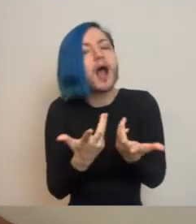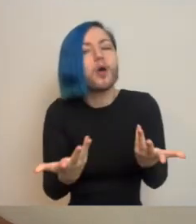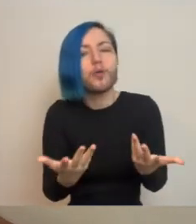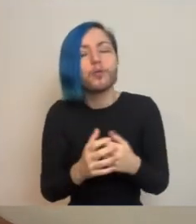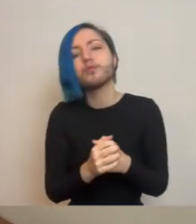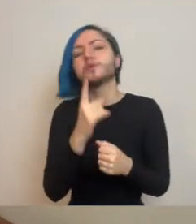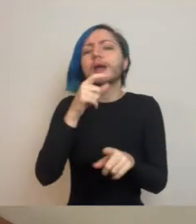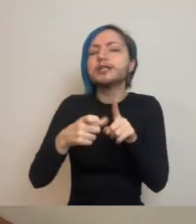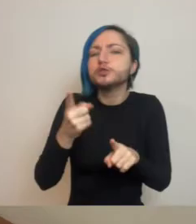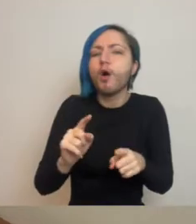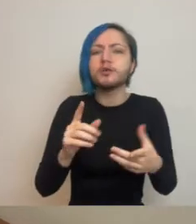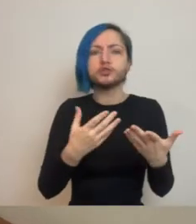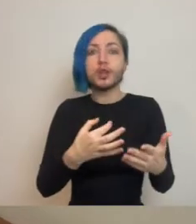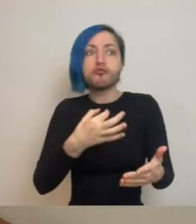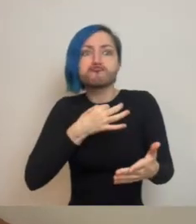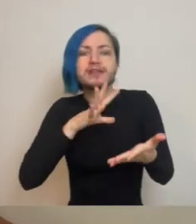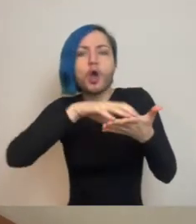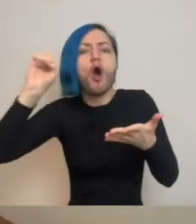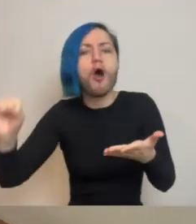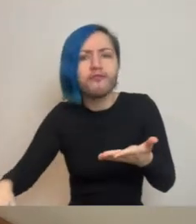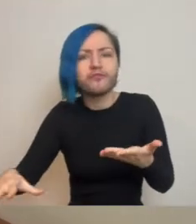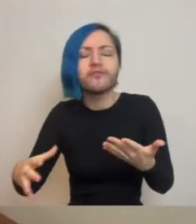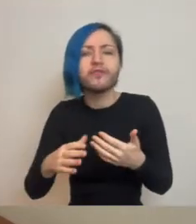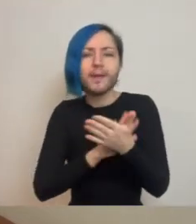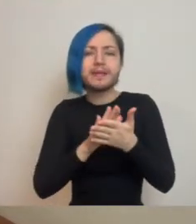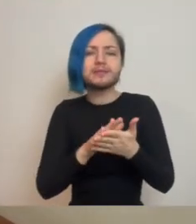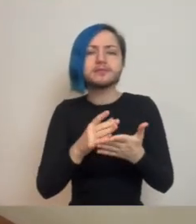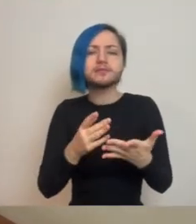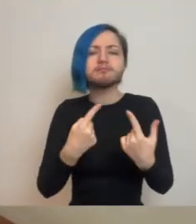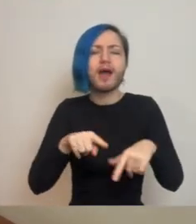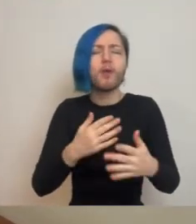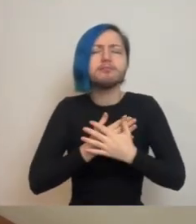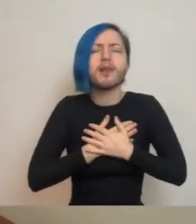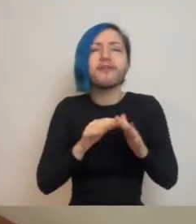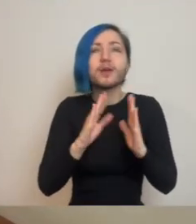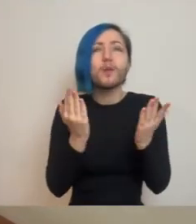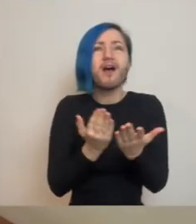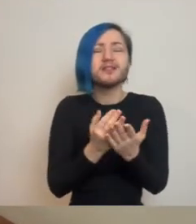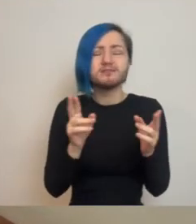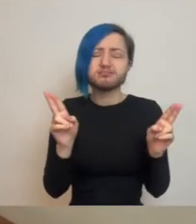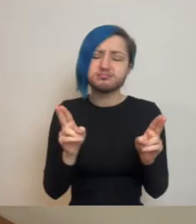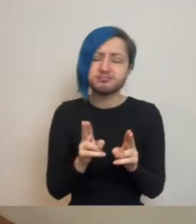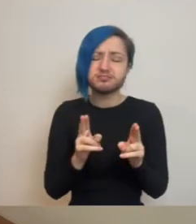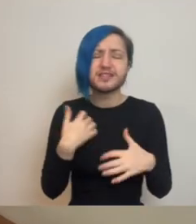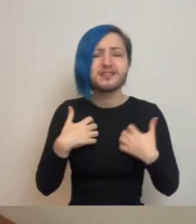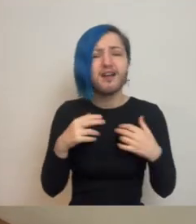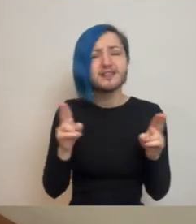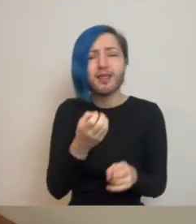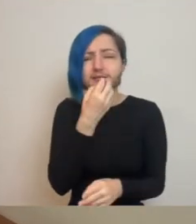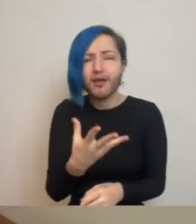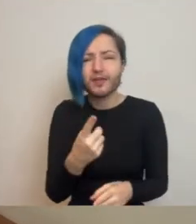take to get rid of this thing that makes our beloved world less exciting and less lovely?